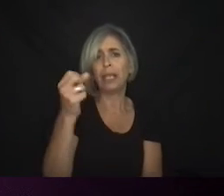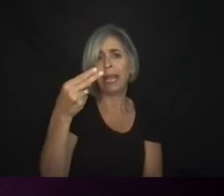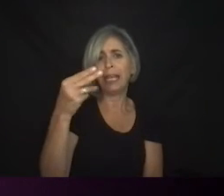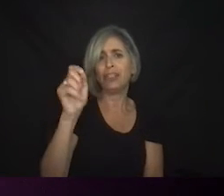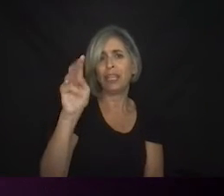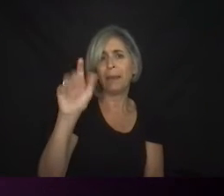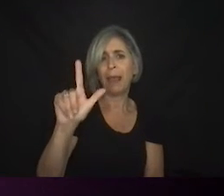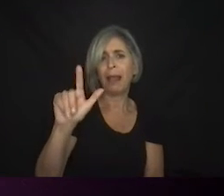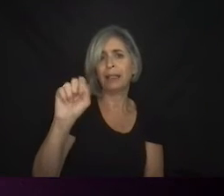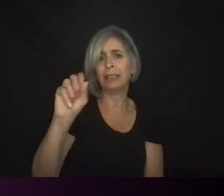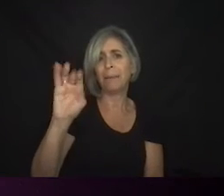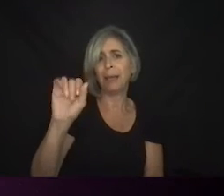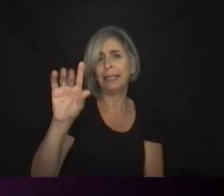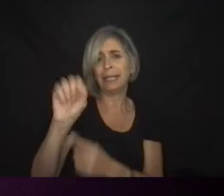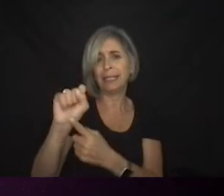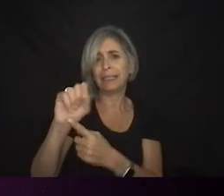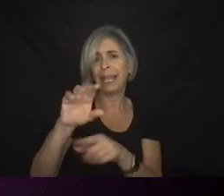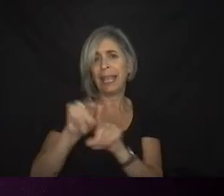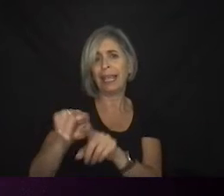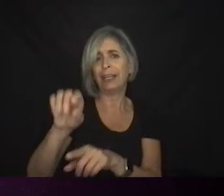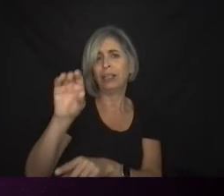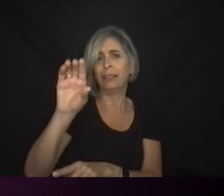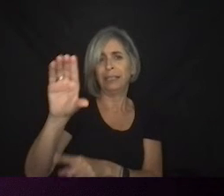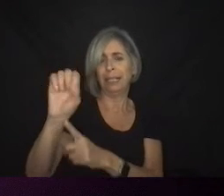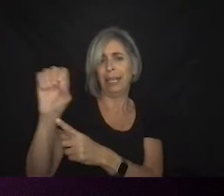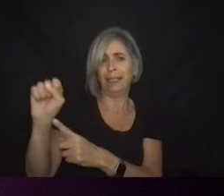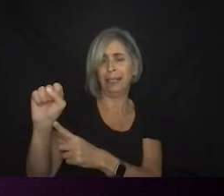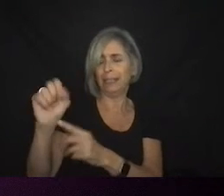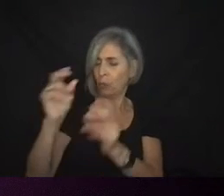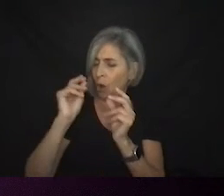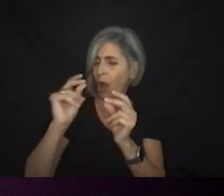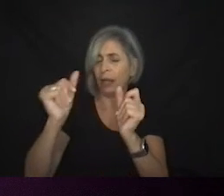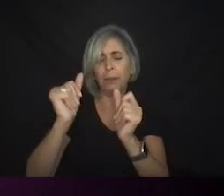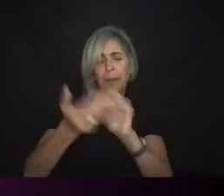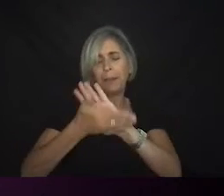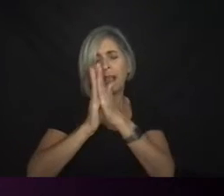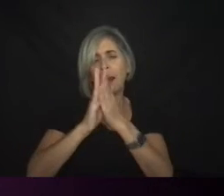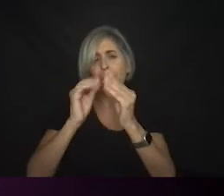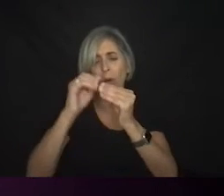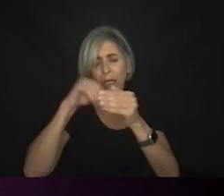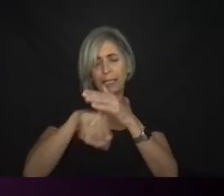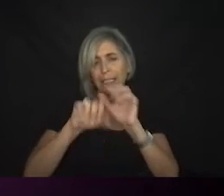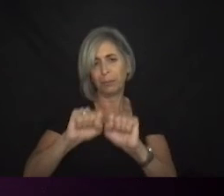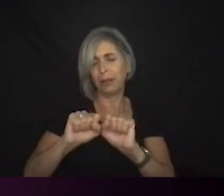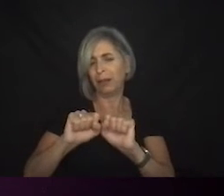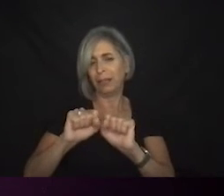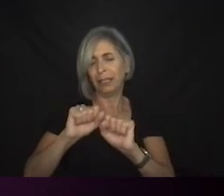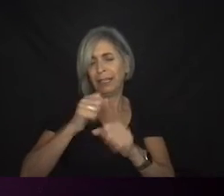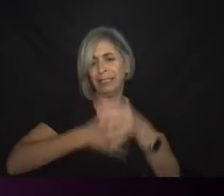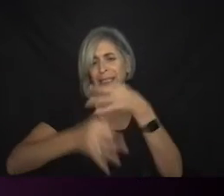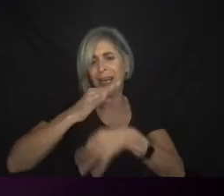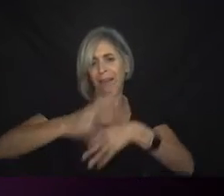use CSS, and your code will immediately be more accessible without you having to do a whole lot else on top of it.